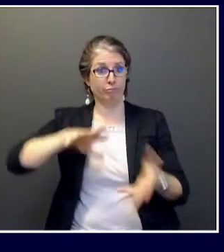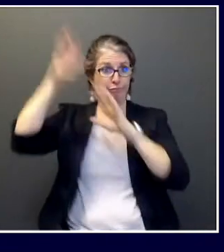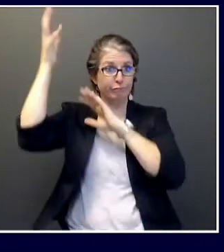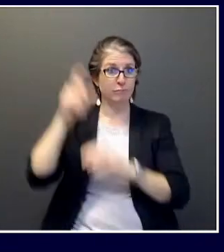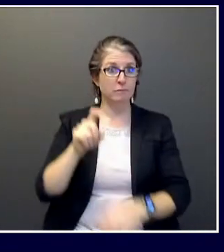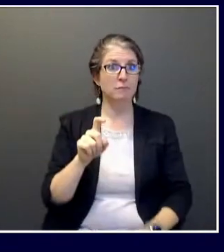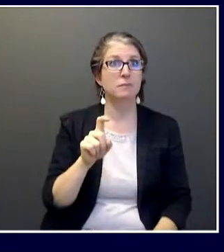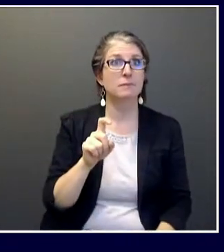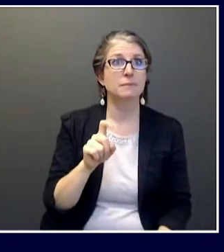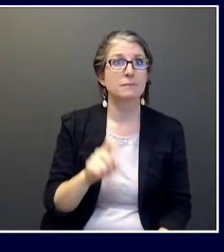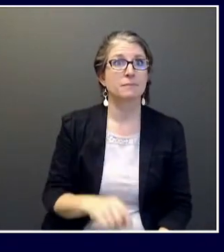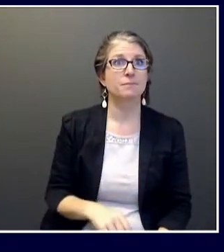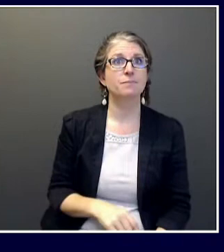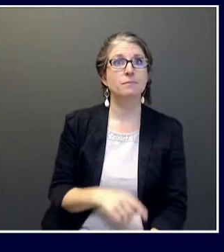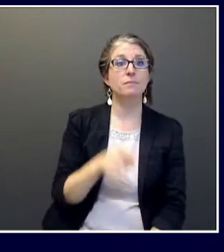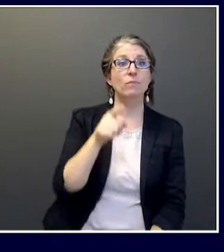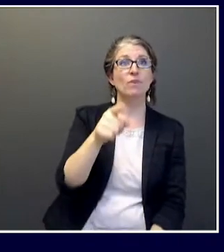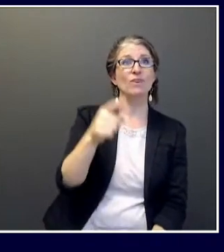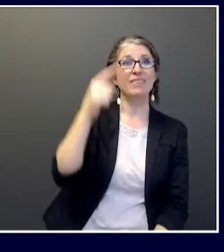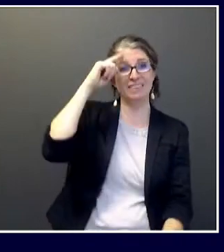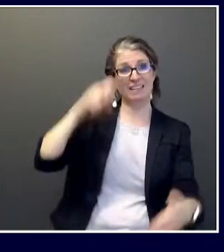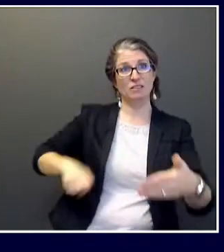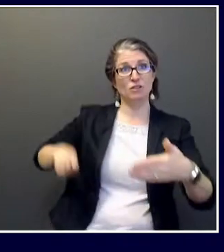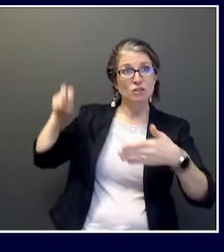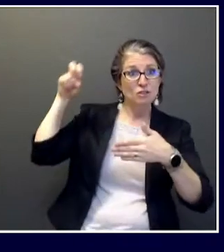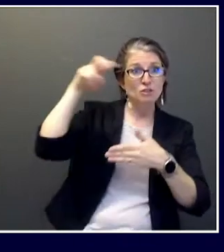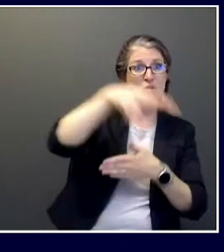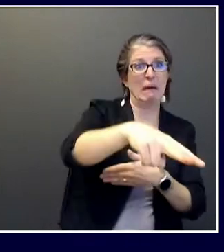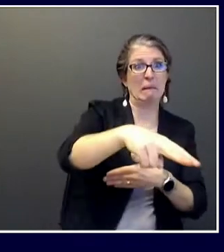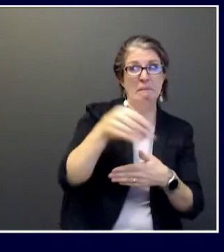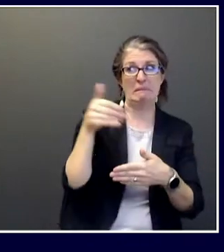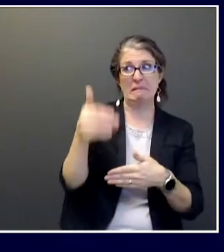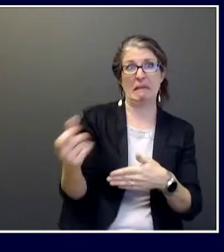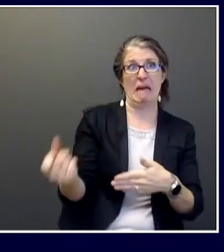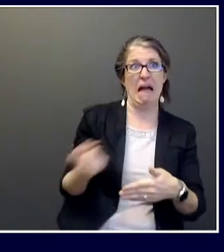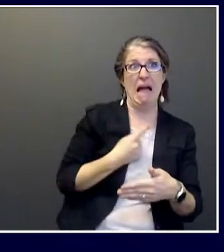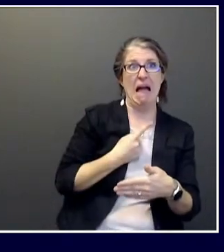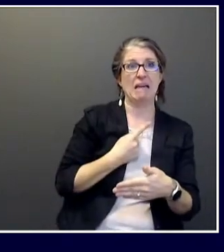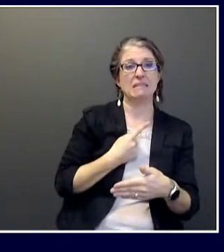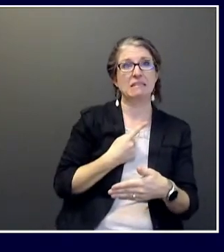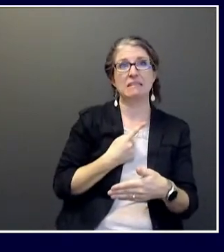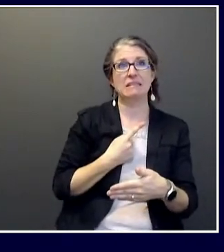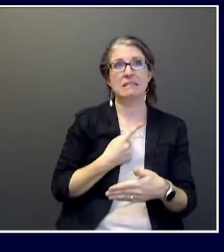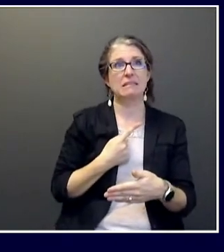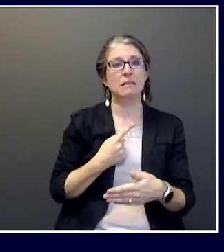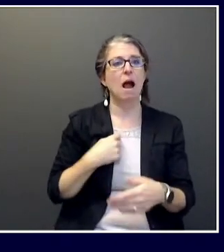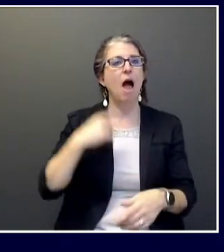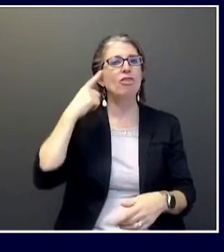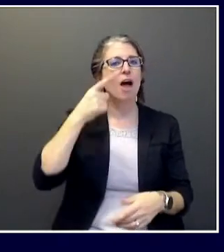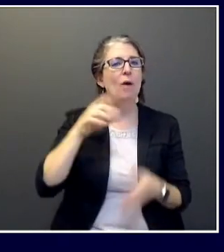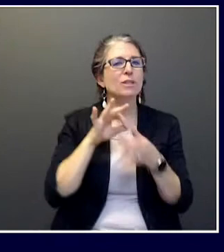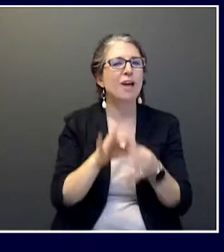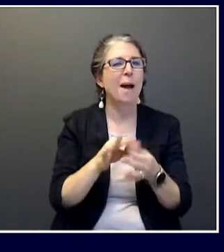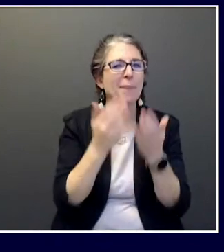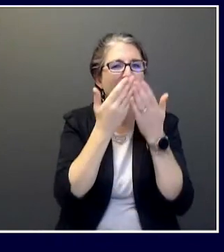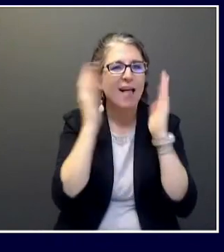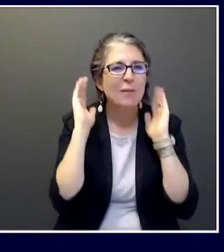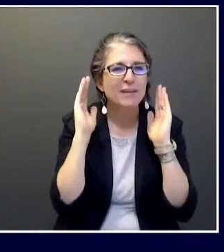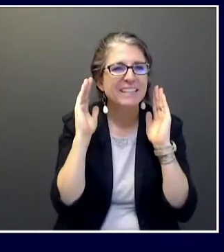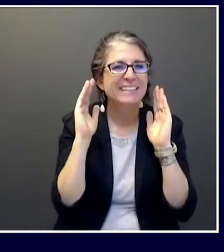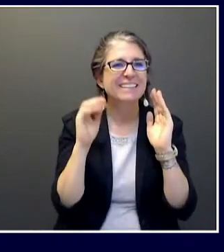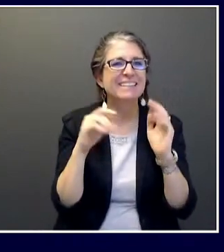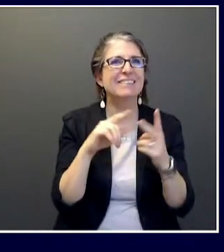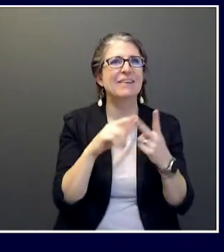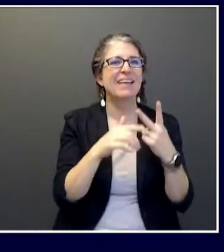crazy earlier, you were going to be asking about Halloween or the holidays. Right. So I have to scrap all my Halloween puns.